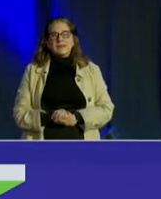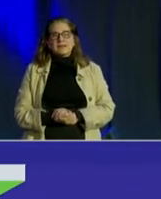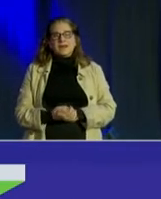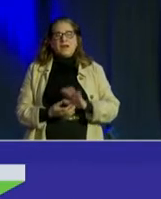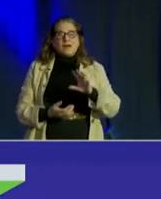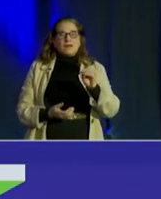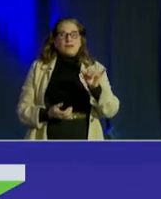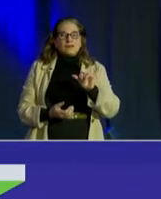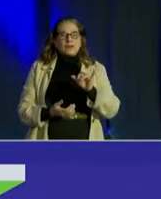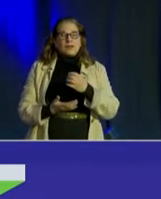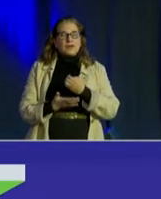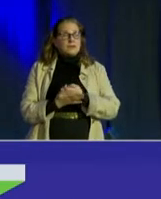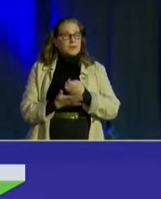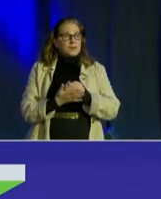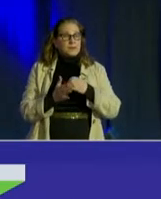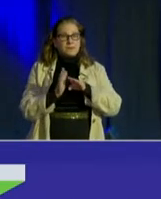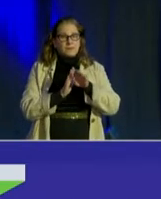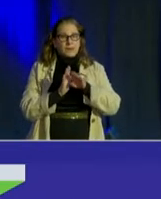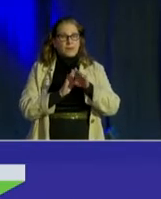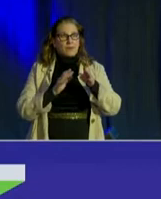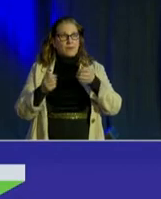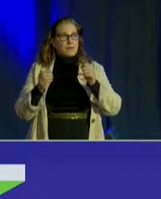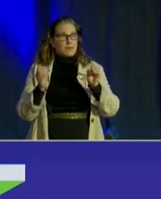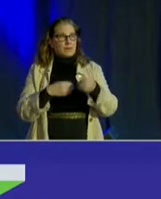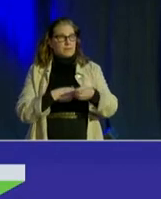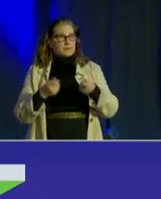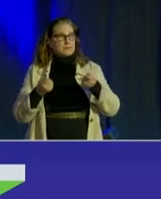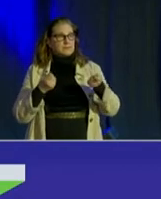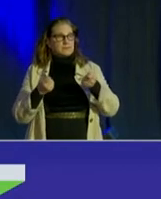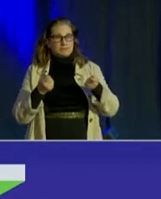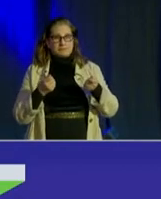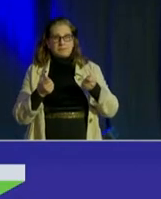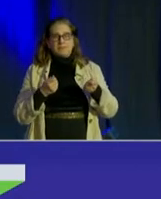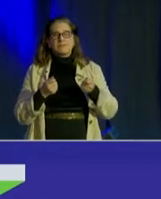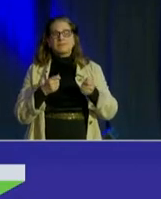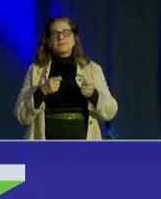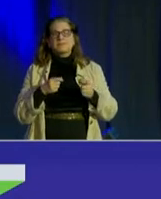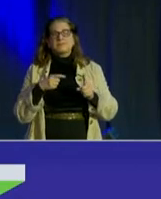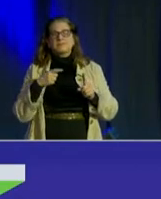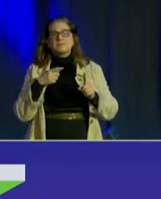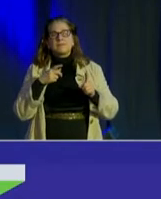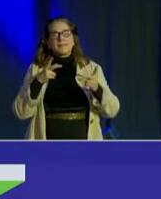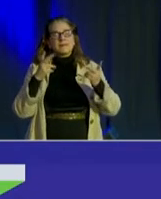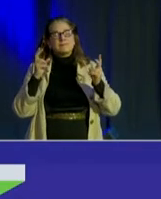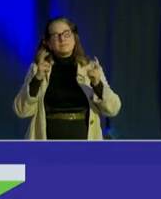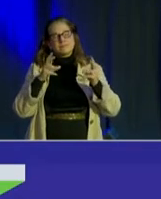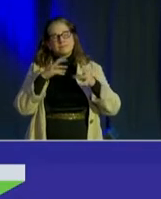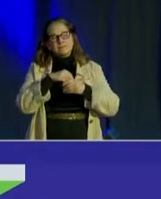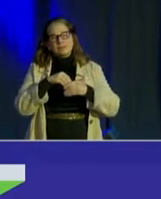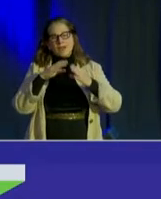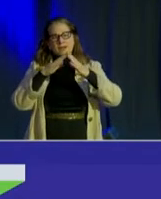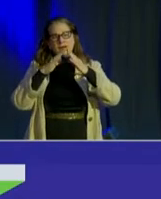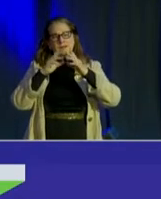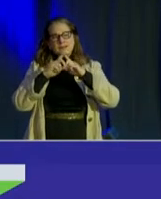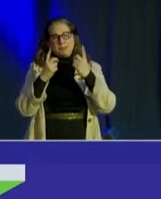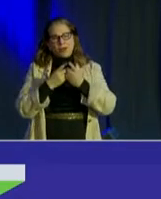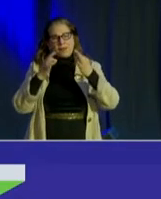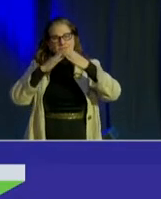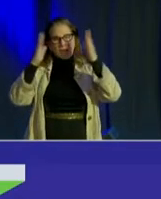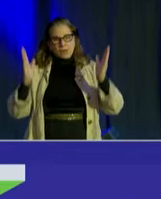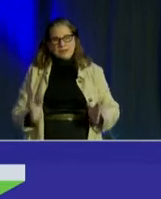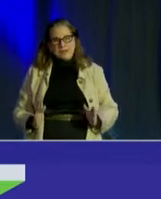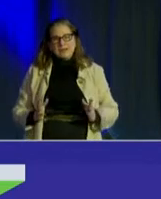And this includes important functions like the Department of Housing and Community Development that helps build our affordable